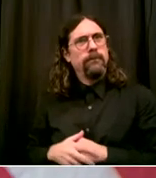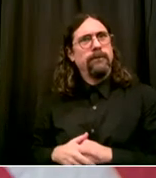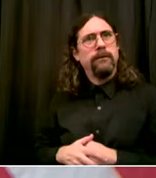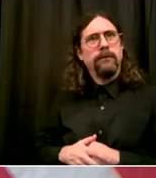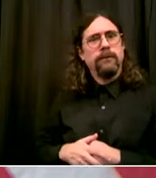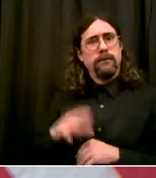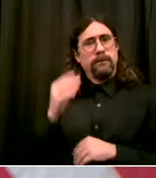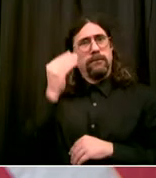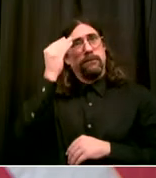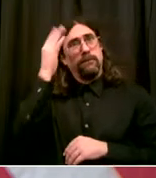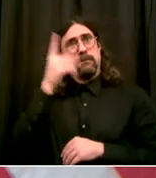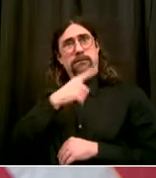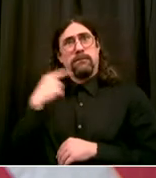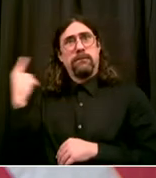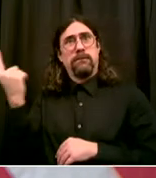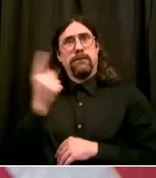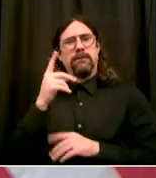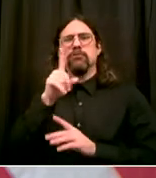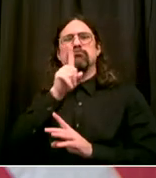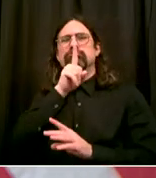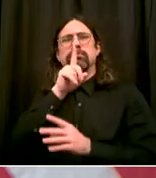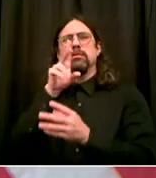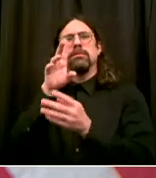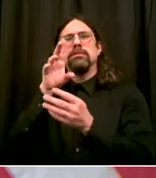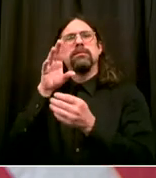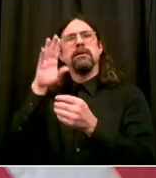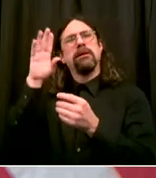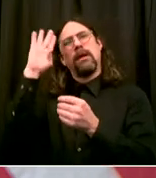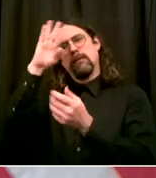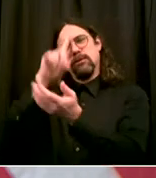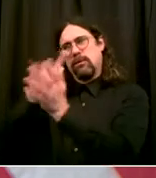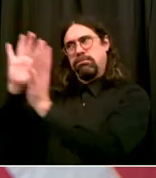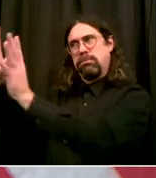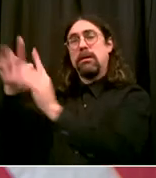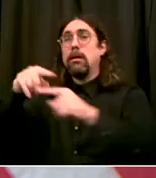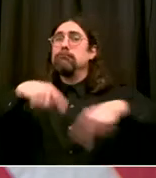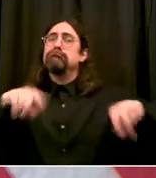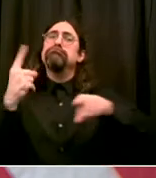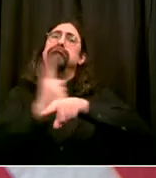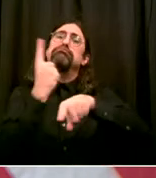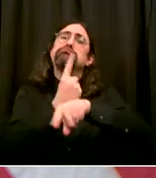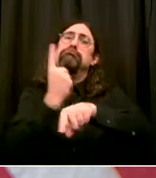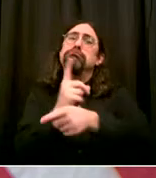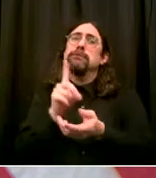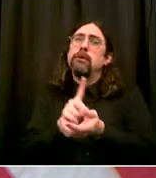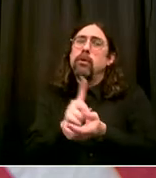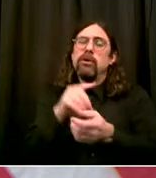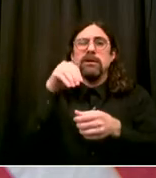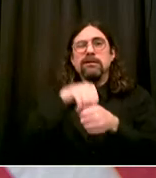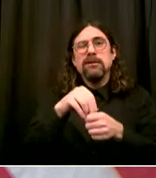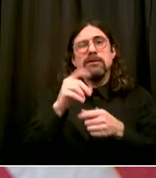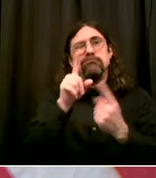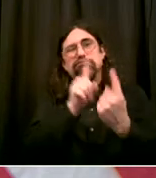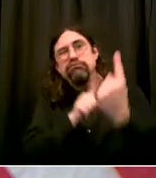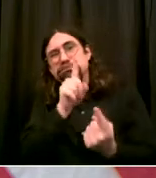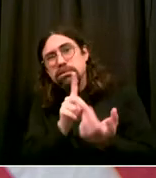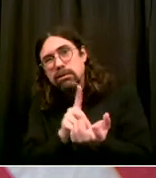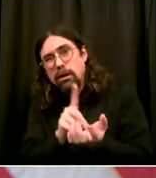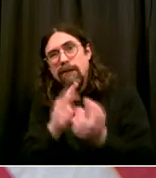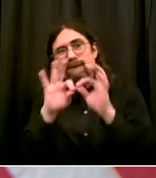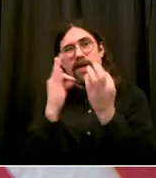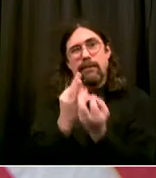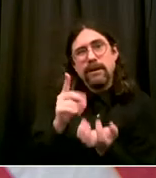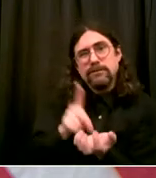and doing so with a risk of exposure in delivering that care. So I certainly understand the need for that